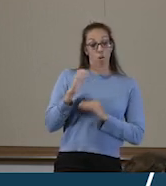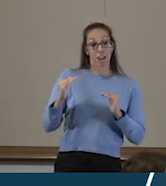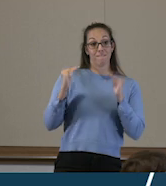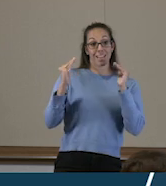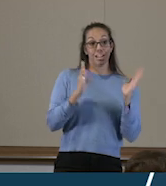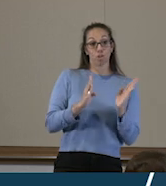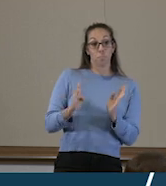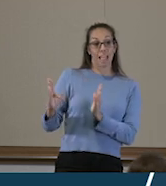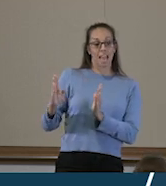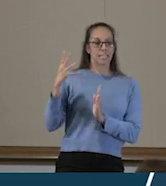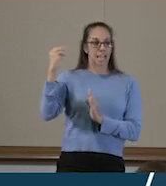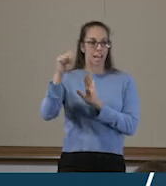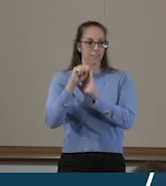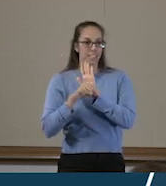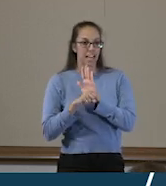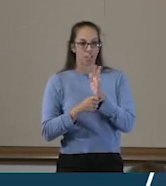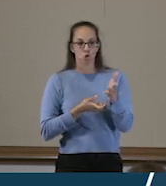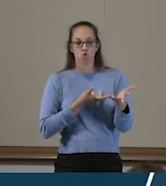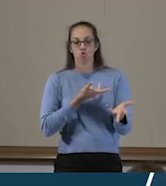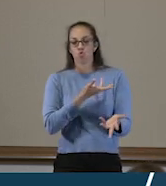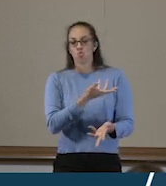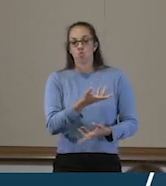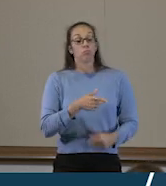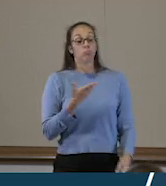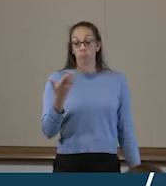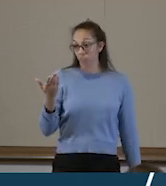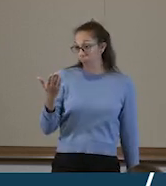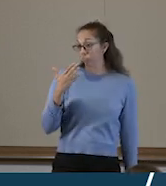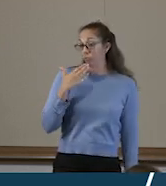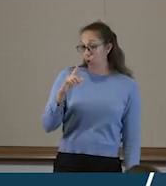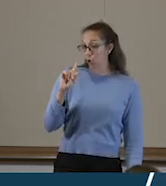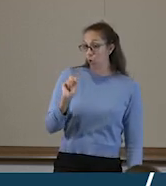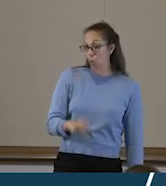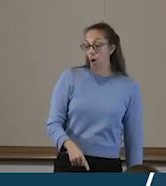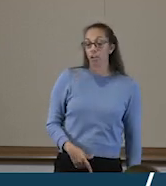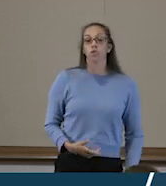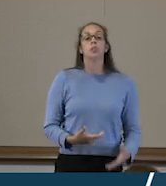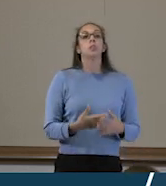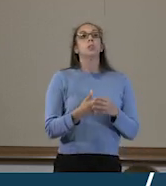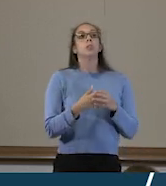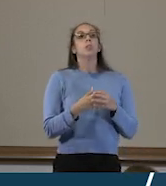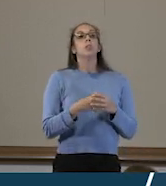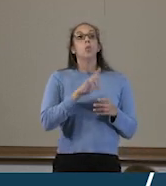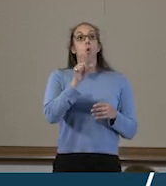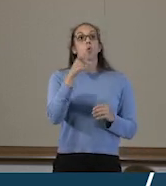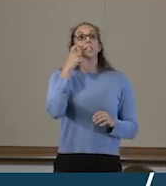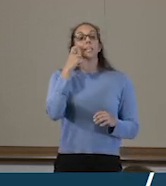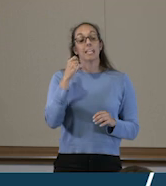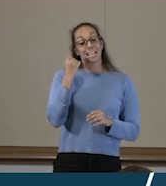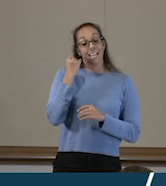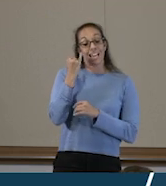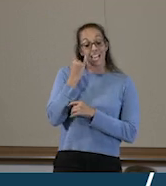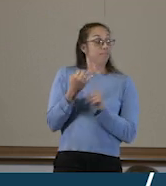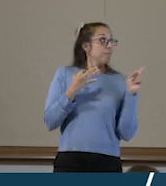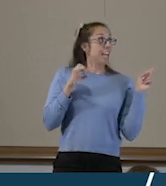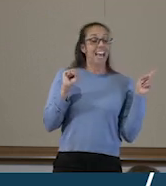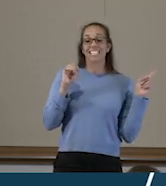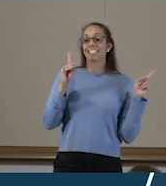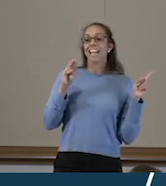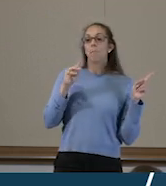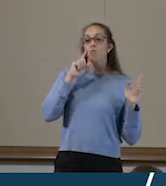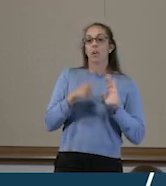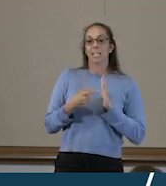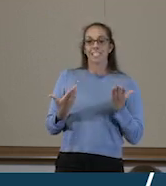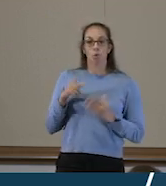Okay. So that's a good question. So is it only her question was, is it only recognized in Florida?